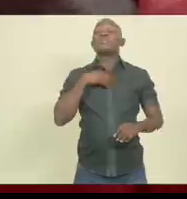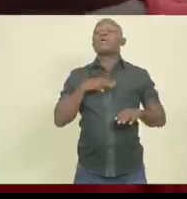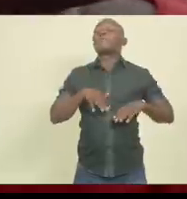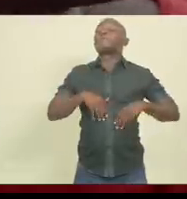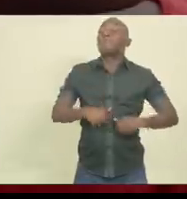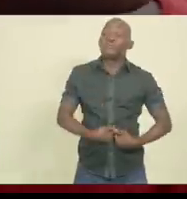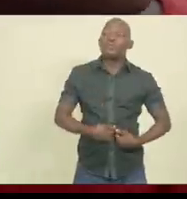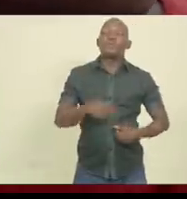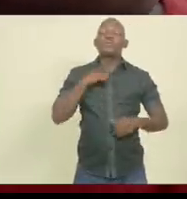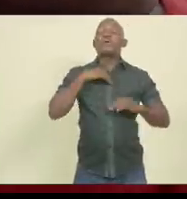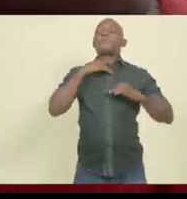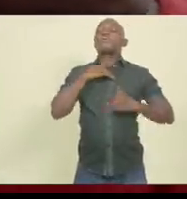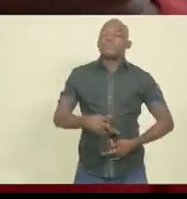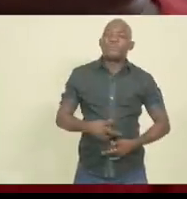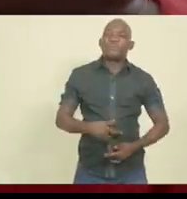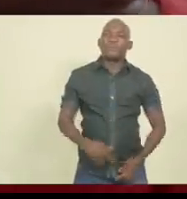Fine.